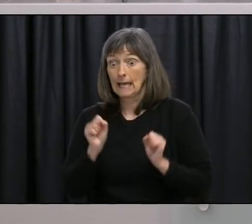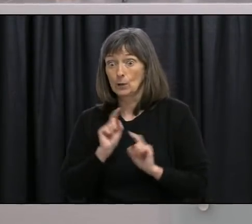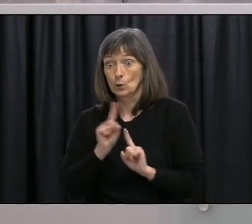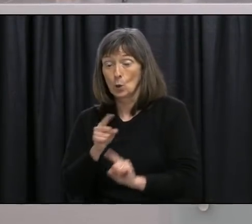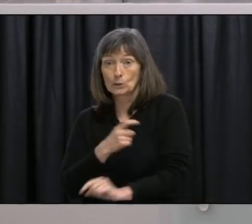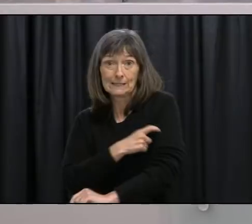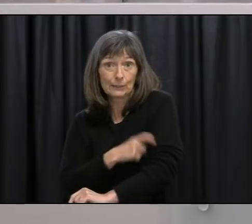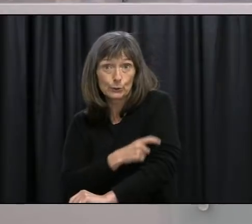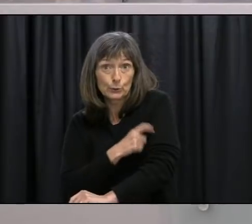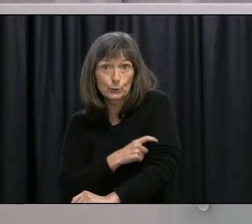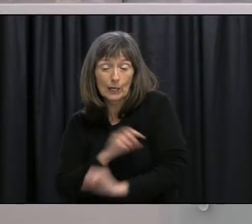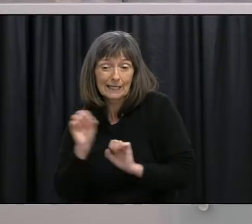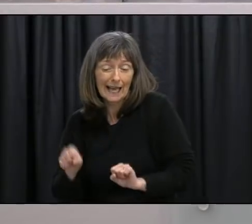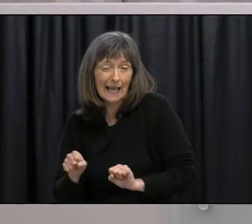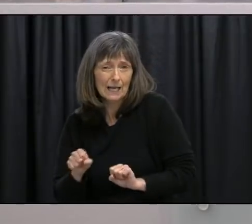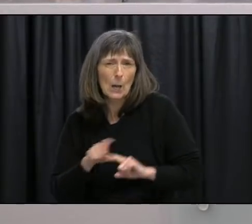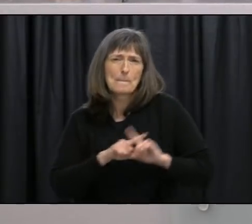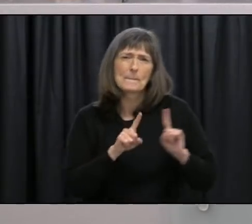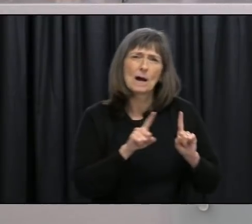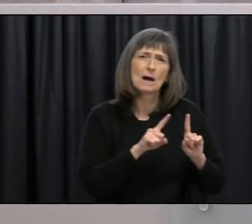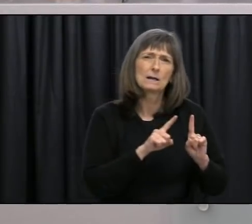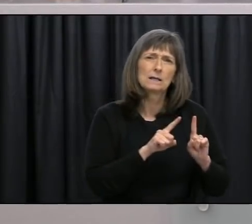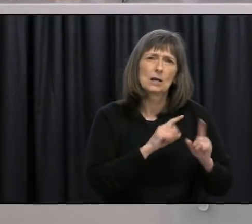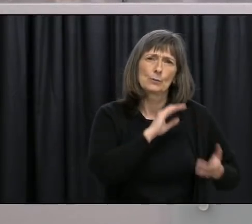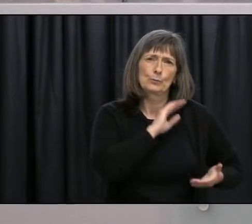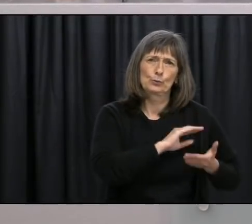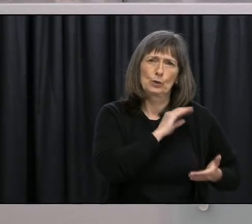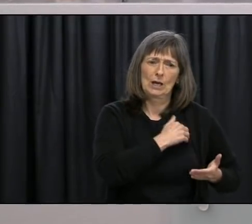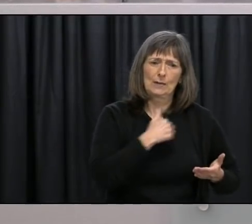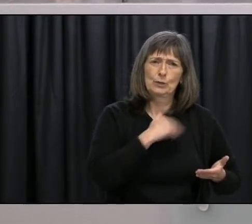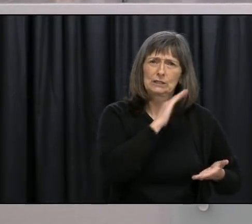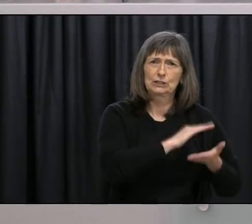the breast screening clinic in St. John's isn't opening in level 3.